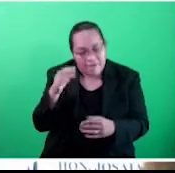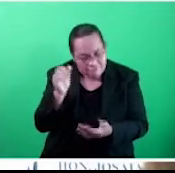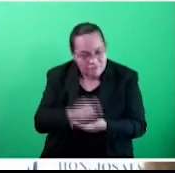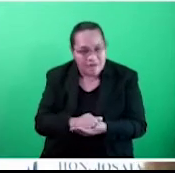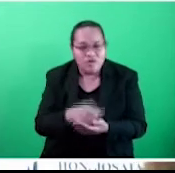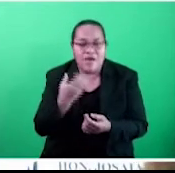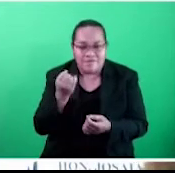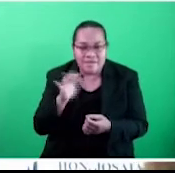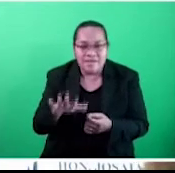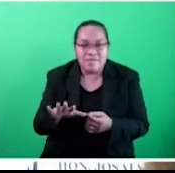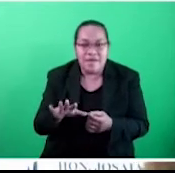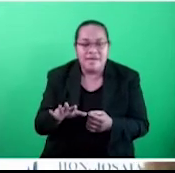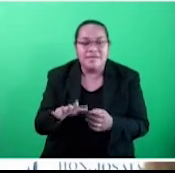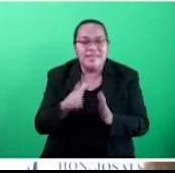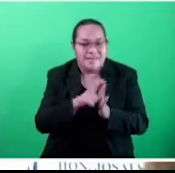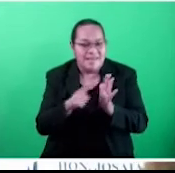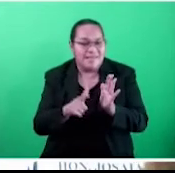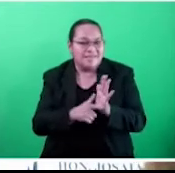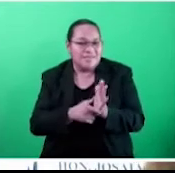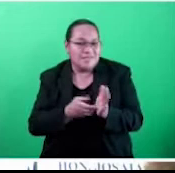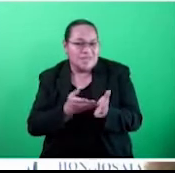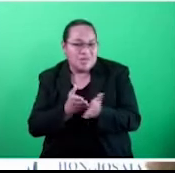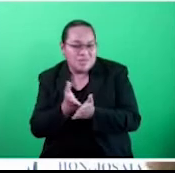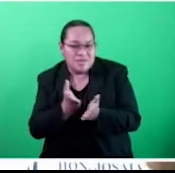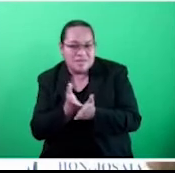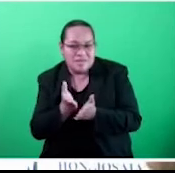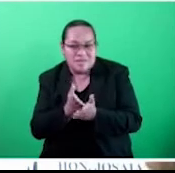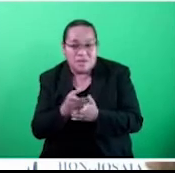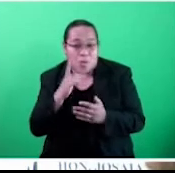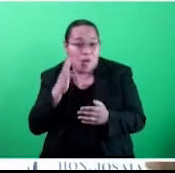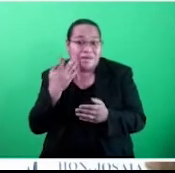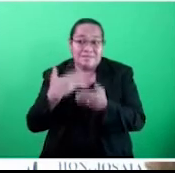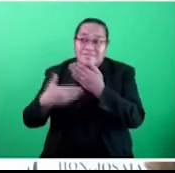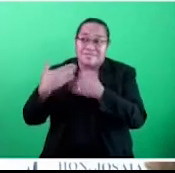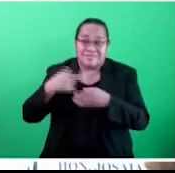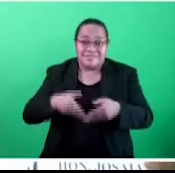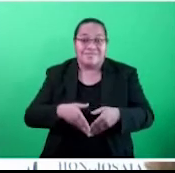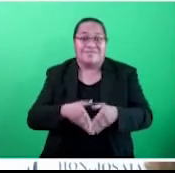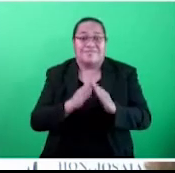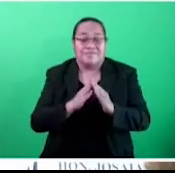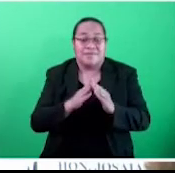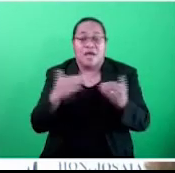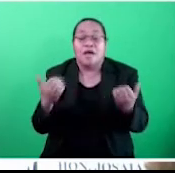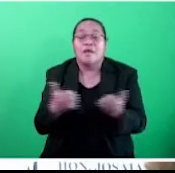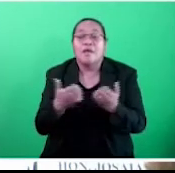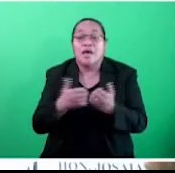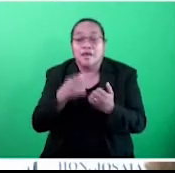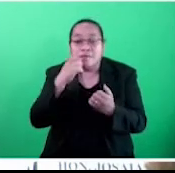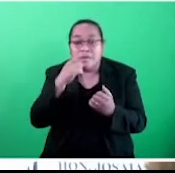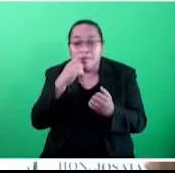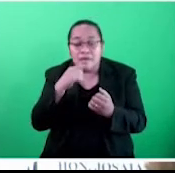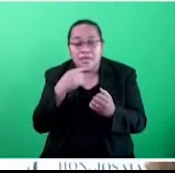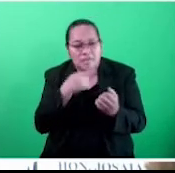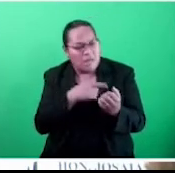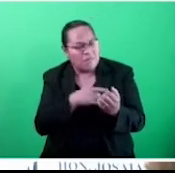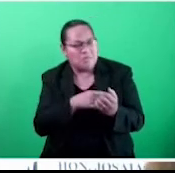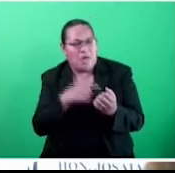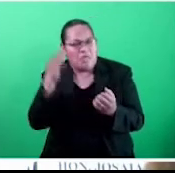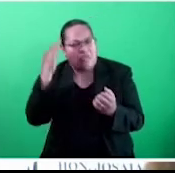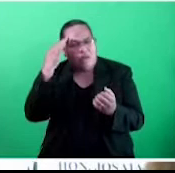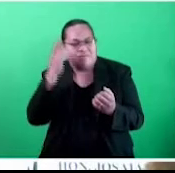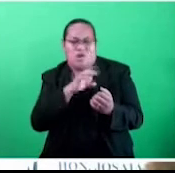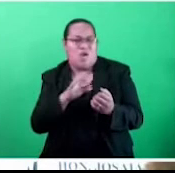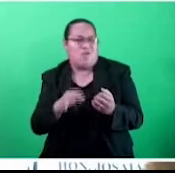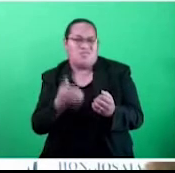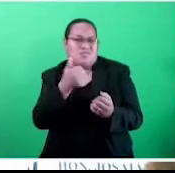Commission. Recall when we actually set this up, the Independent Legal Services Commission, there were a lot of people who said that this was not a good institution,